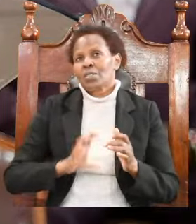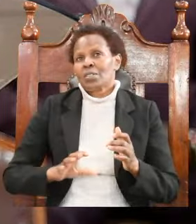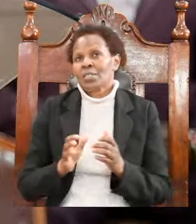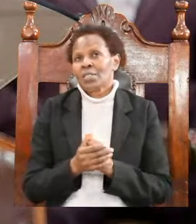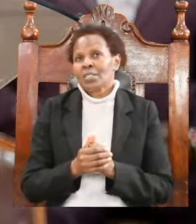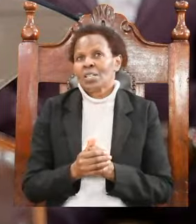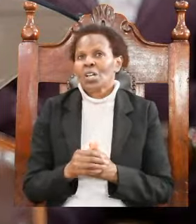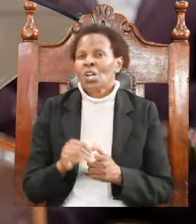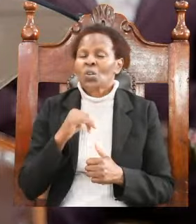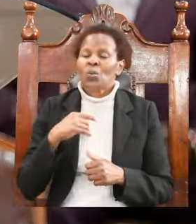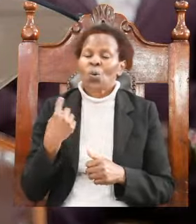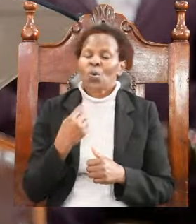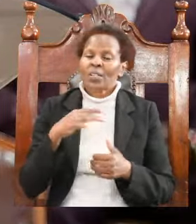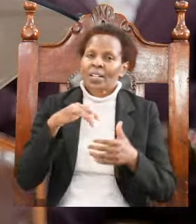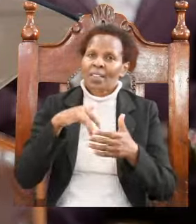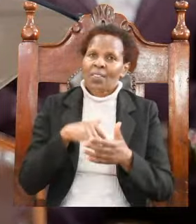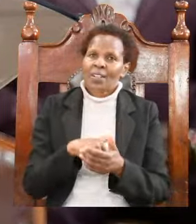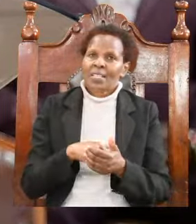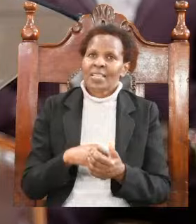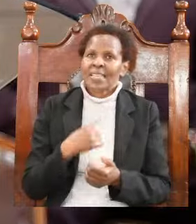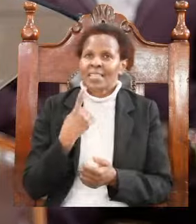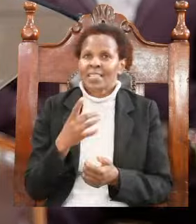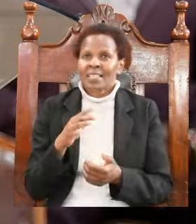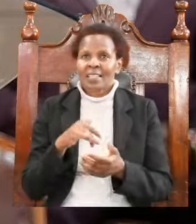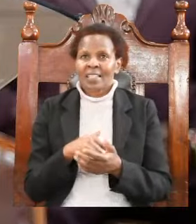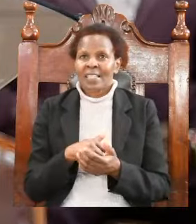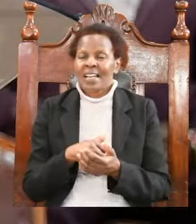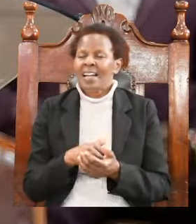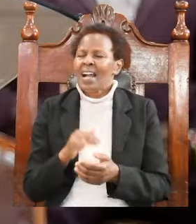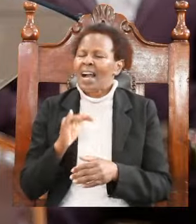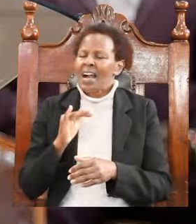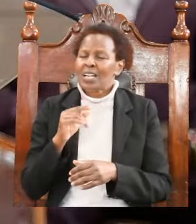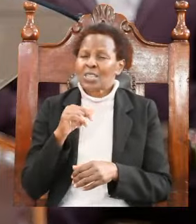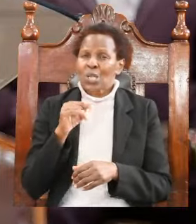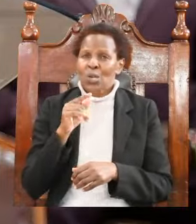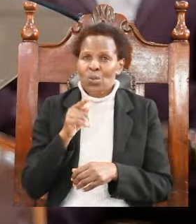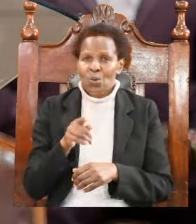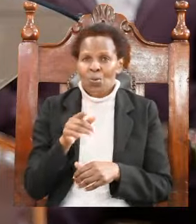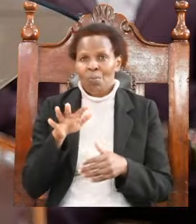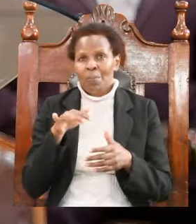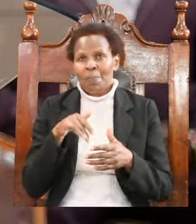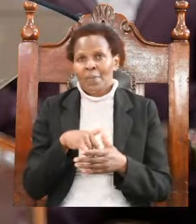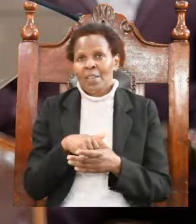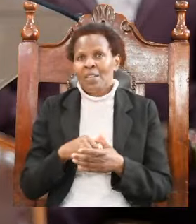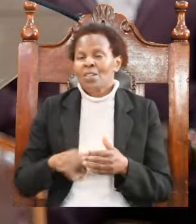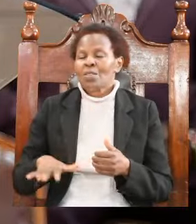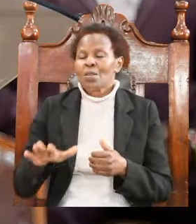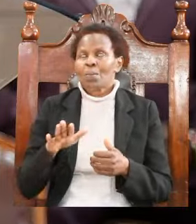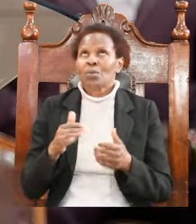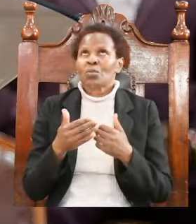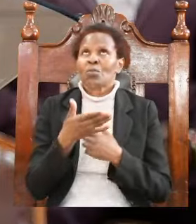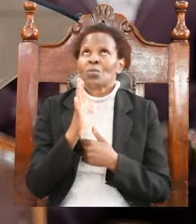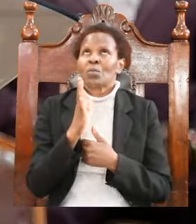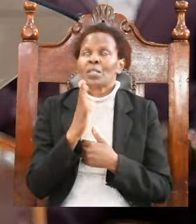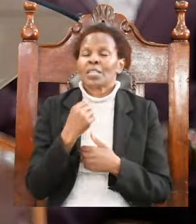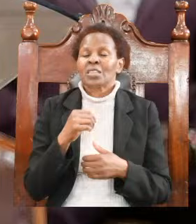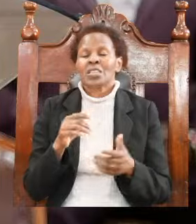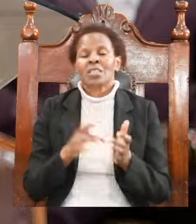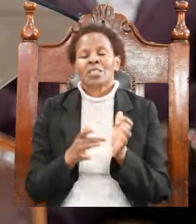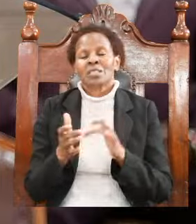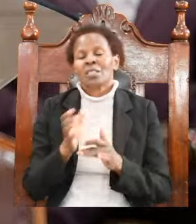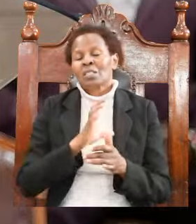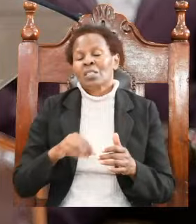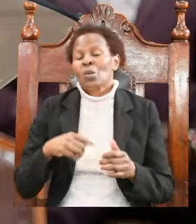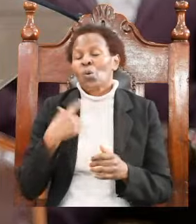And not only that, he tells him that I charge you in the presence of God and Christ Jesus, who is